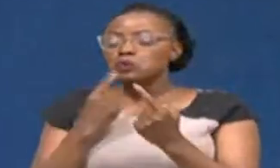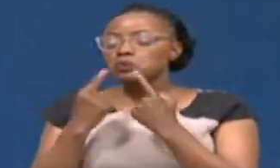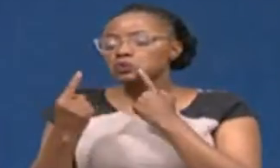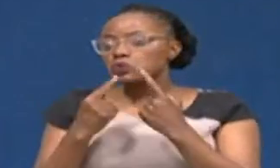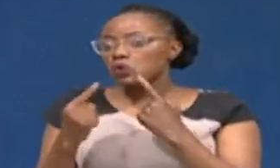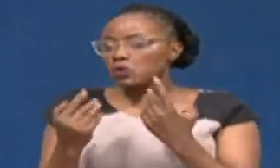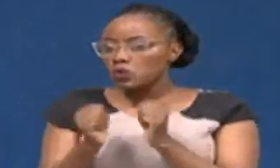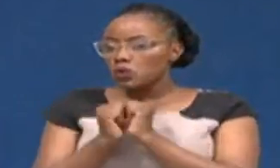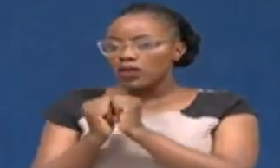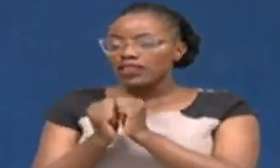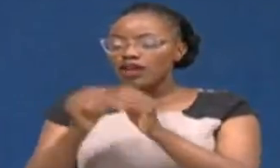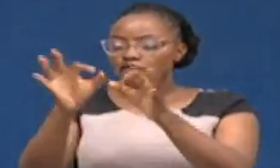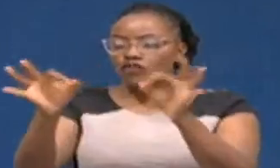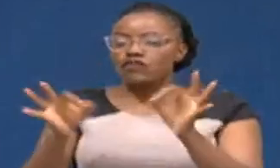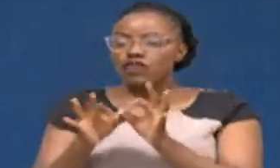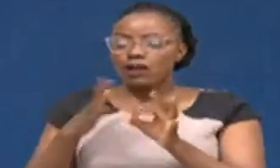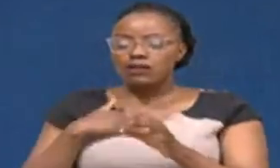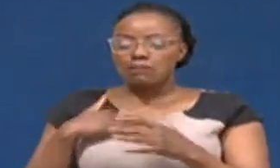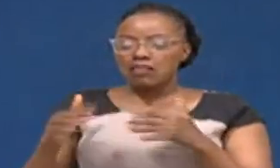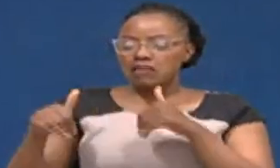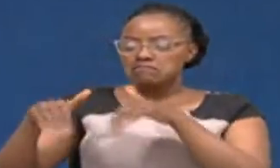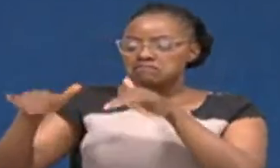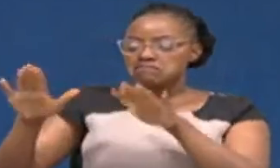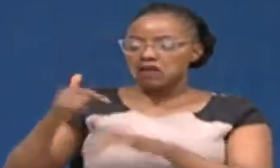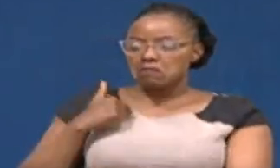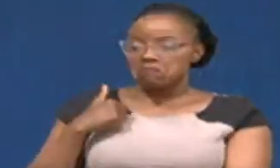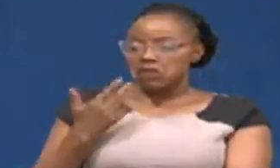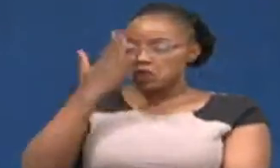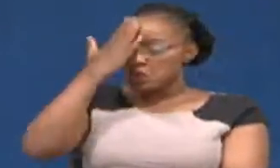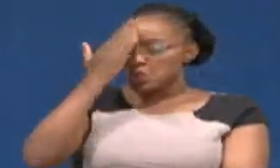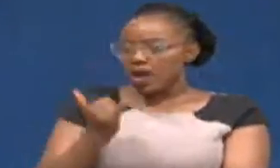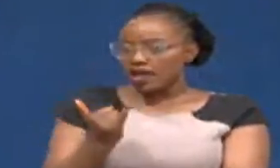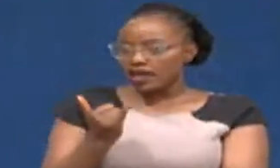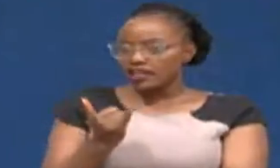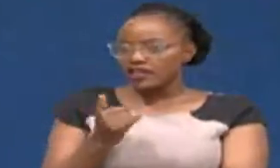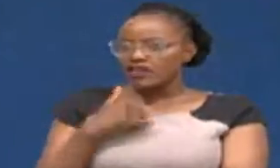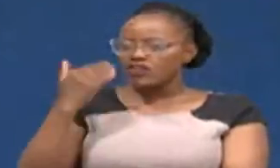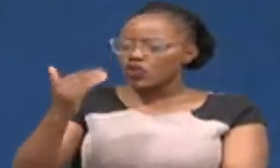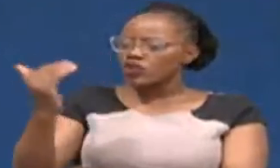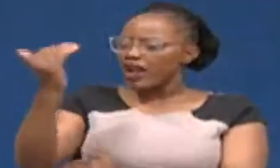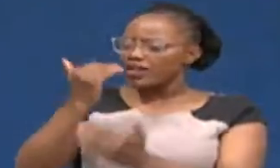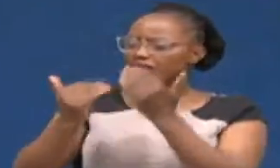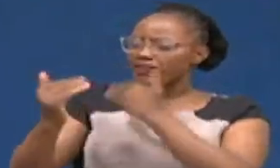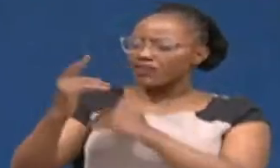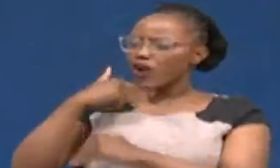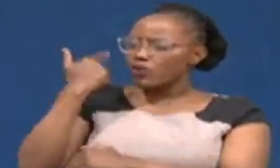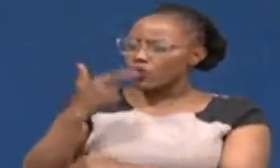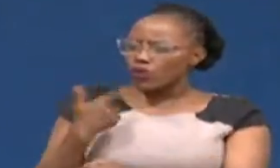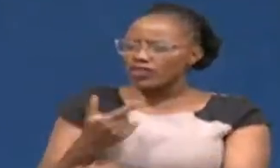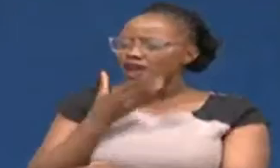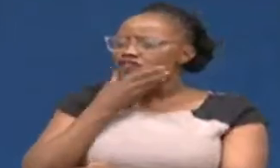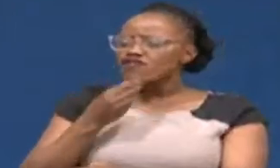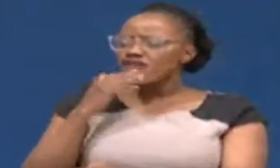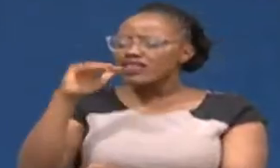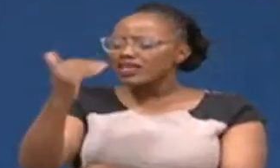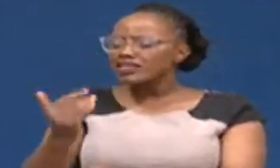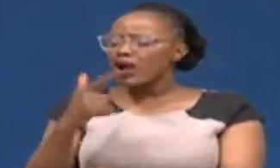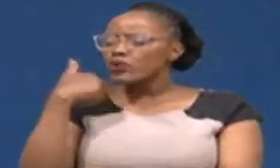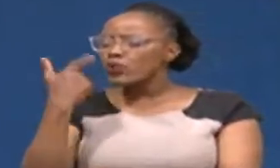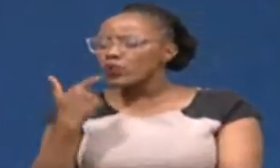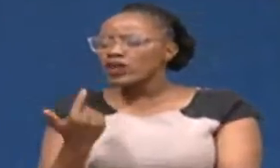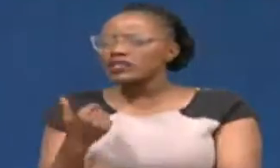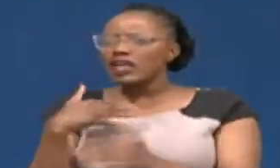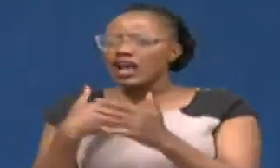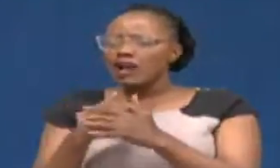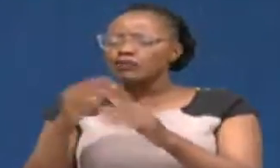to. My family disowned me because they kept on asking me whom the father of the child is.